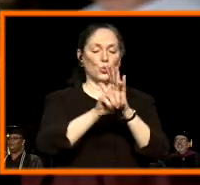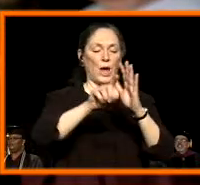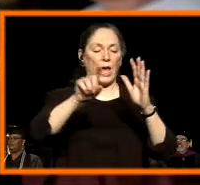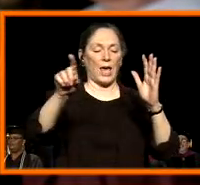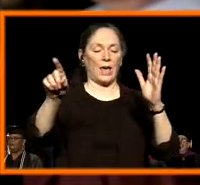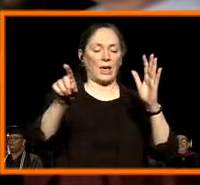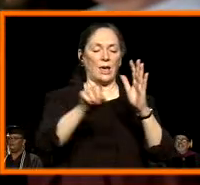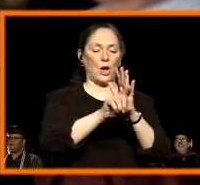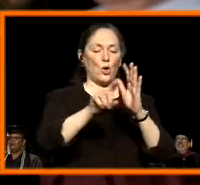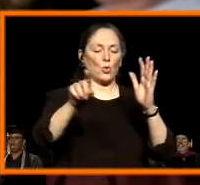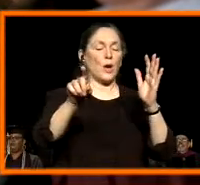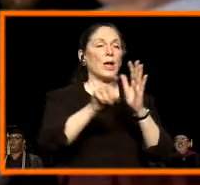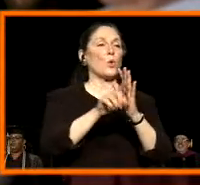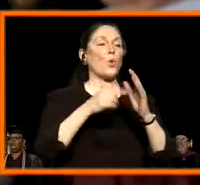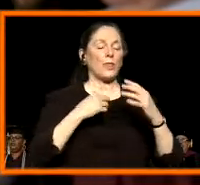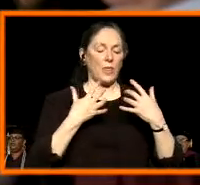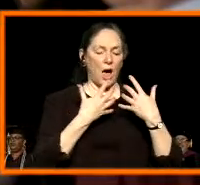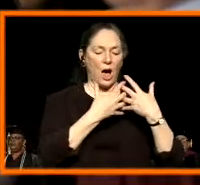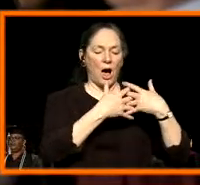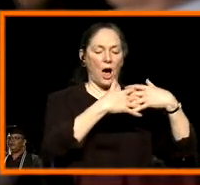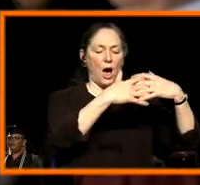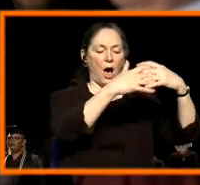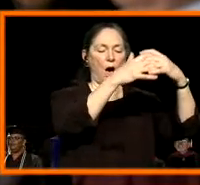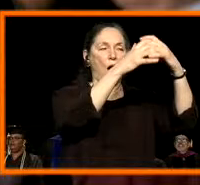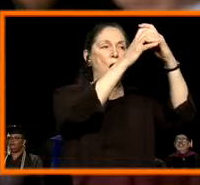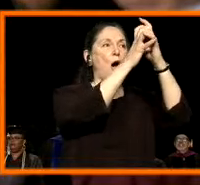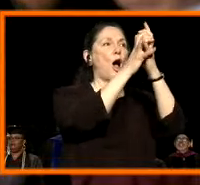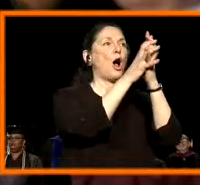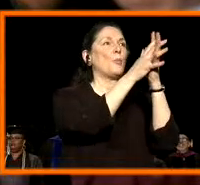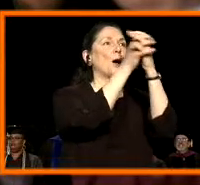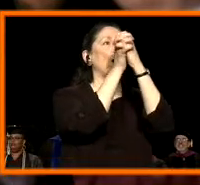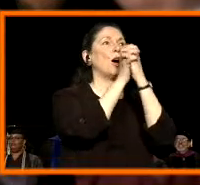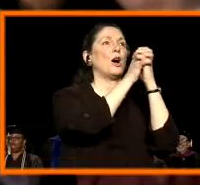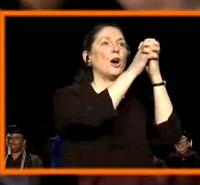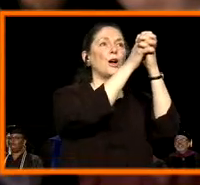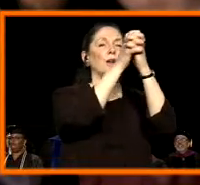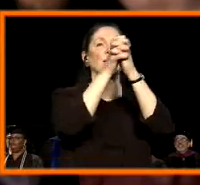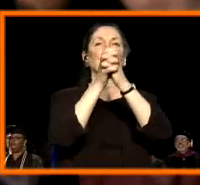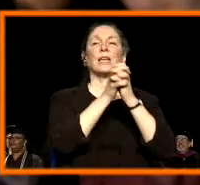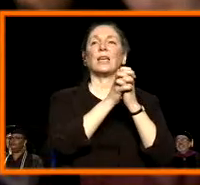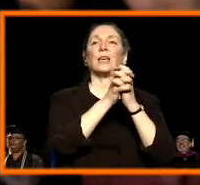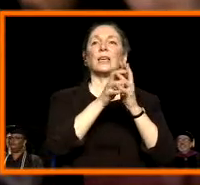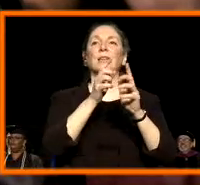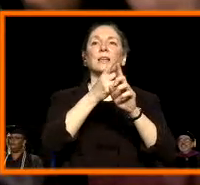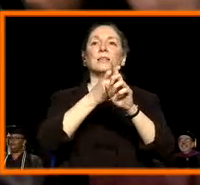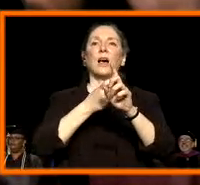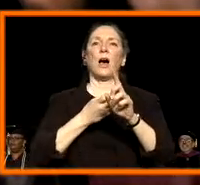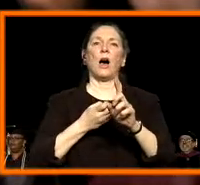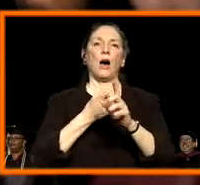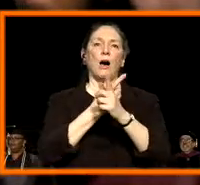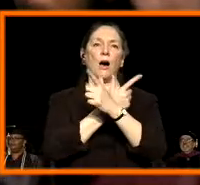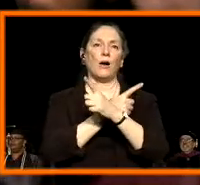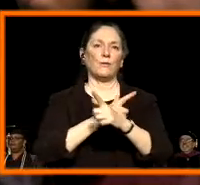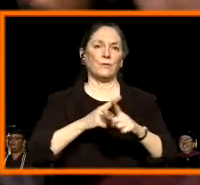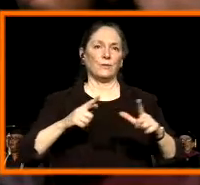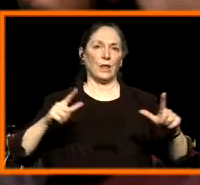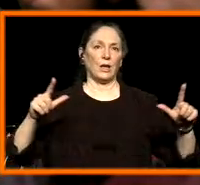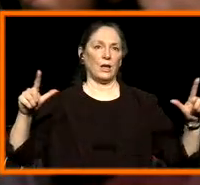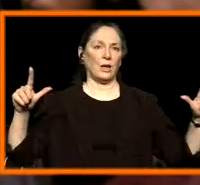heaven ring. Ring with the harmonies